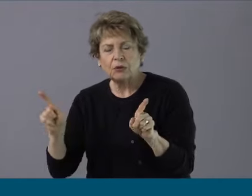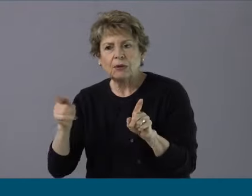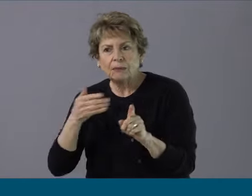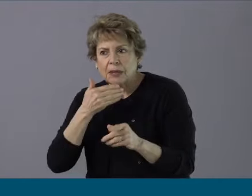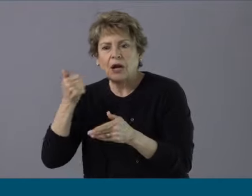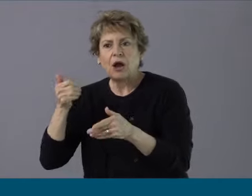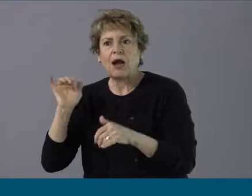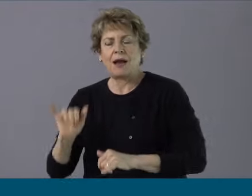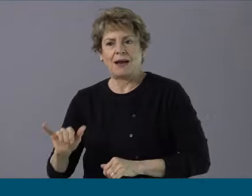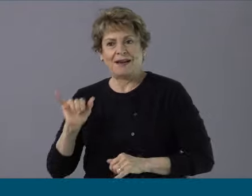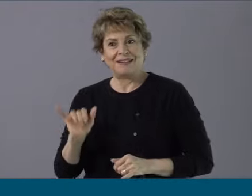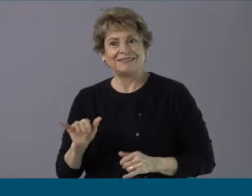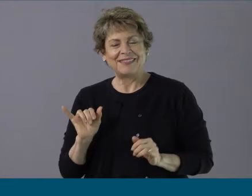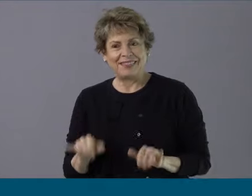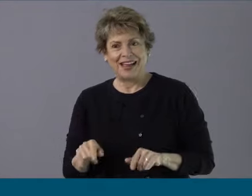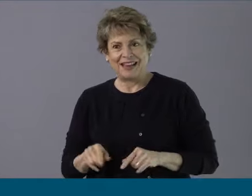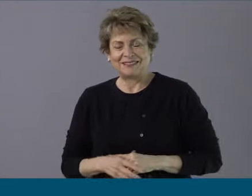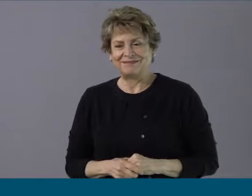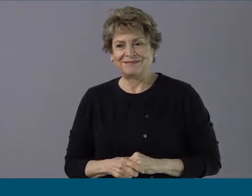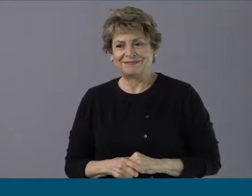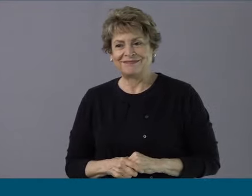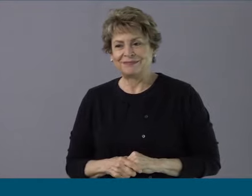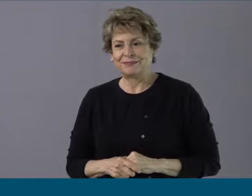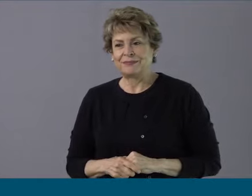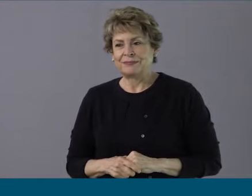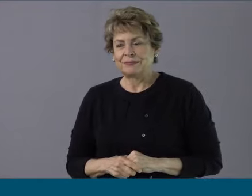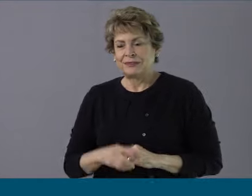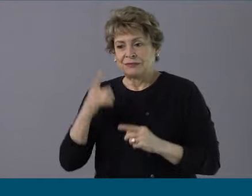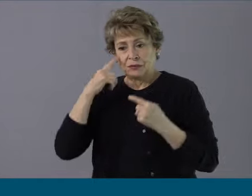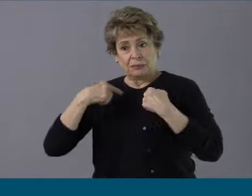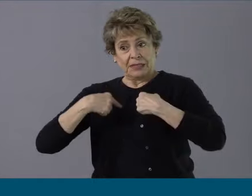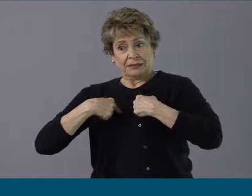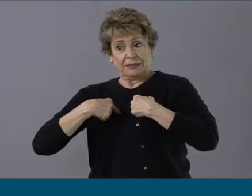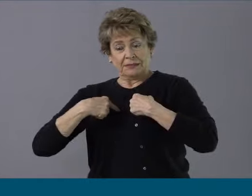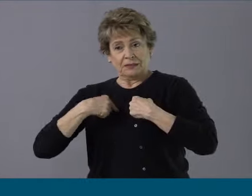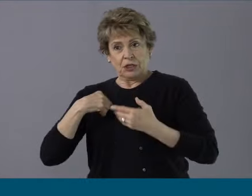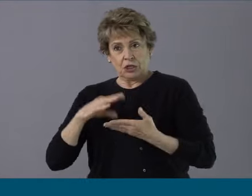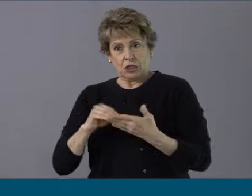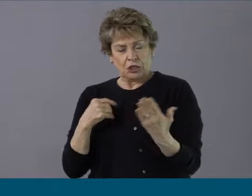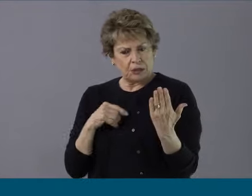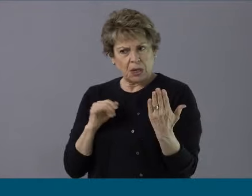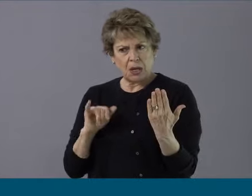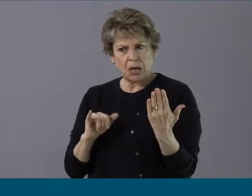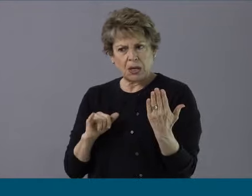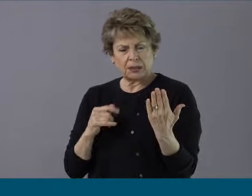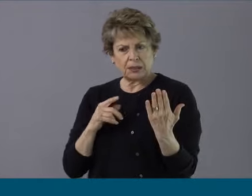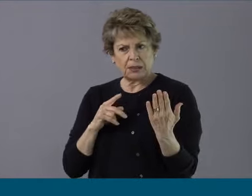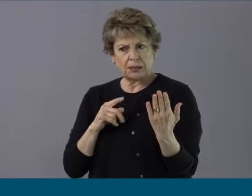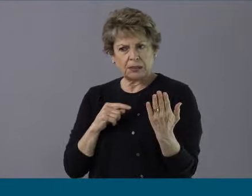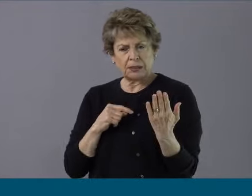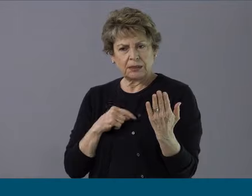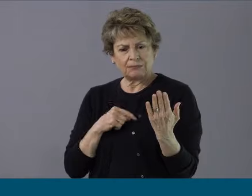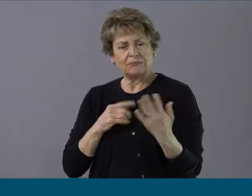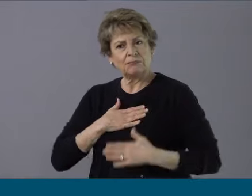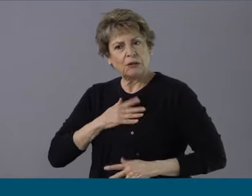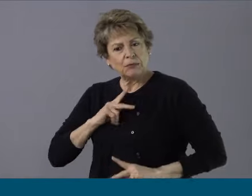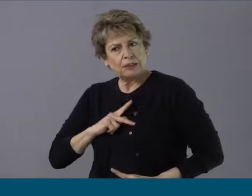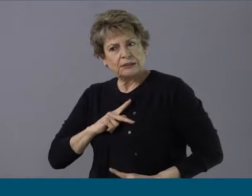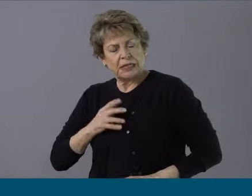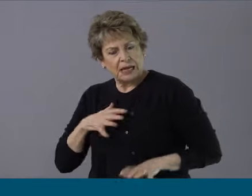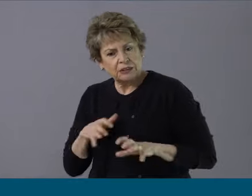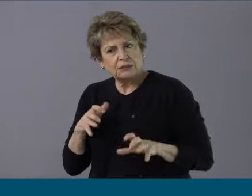me, the takeaway is positive personal actions, responsible personal decisions,